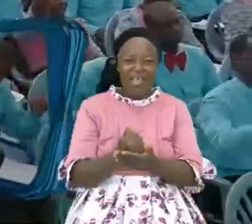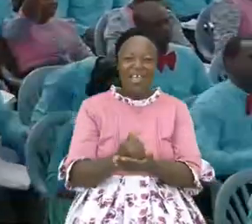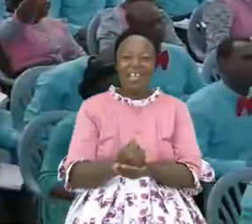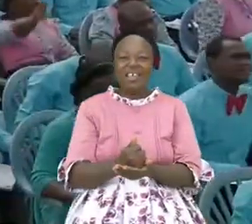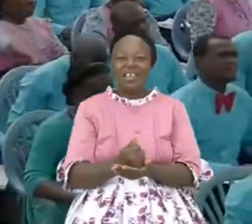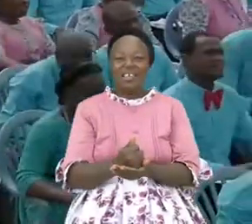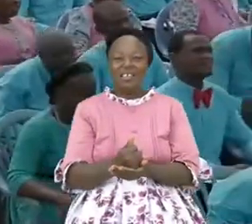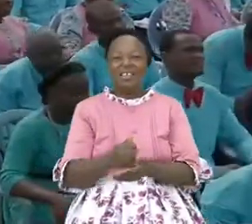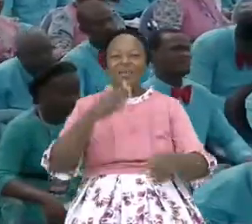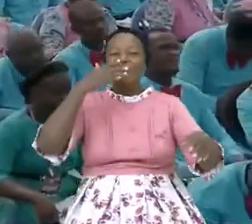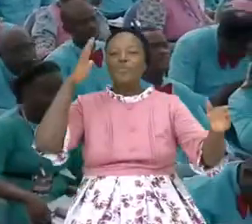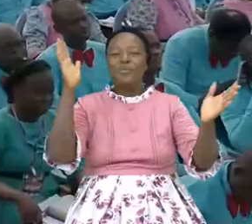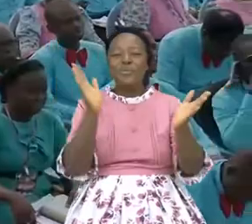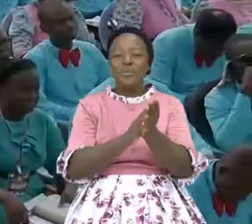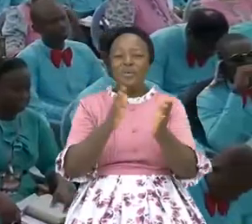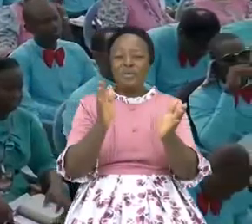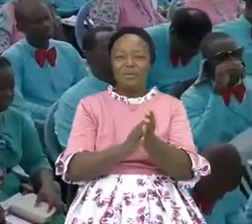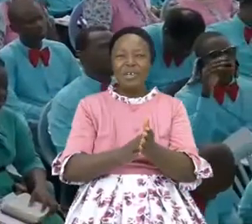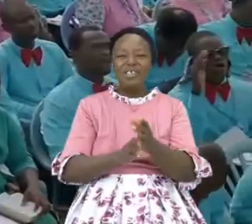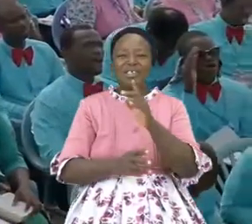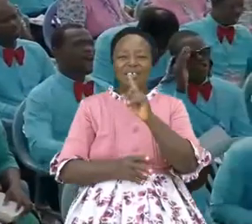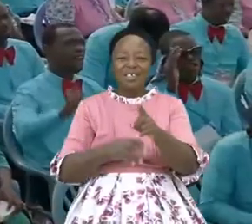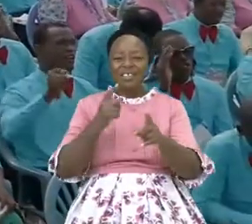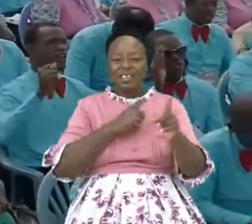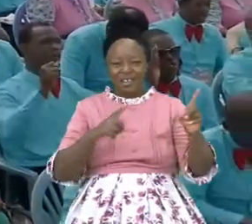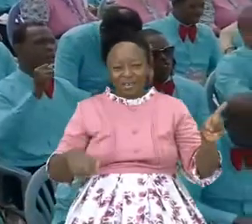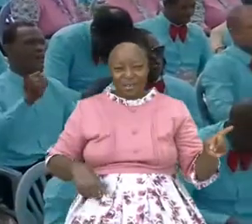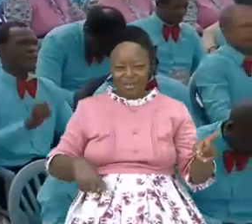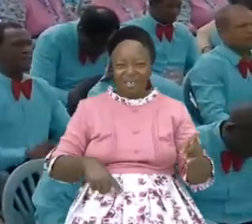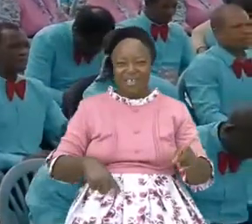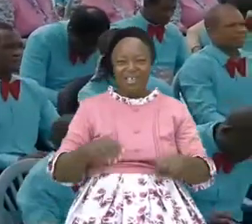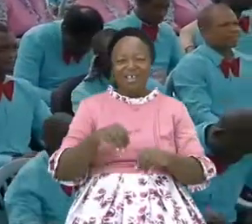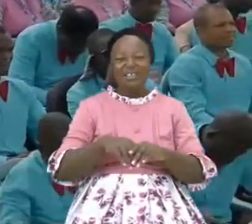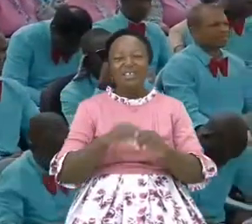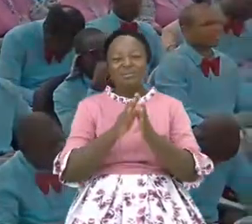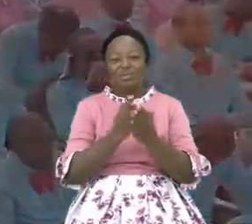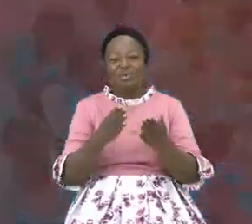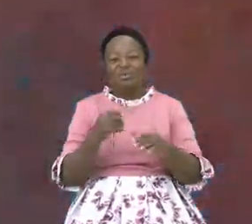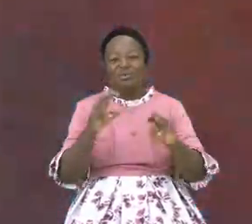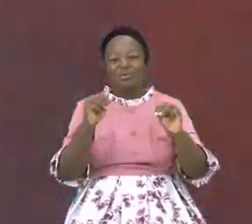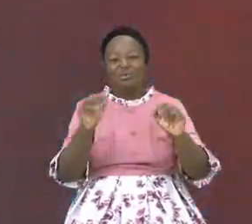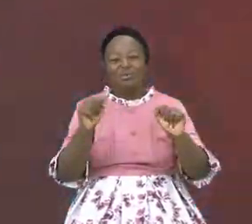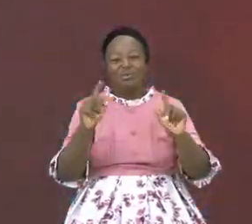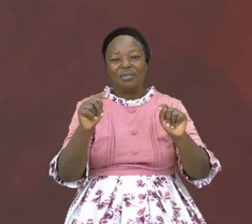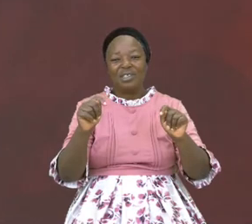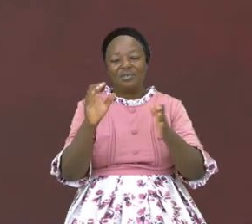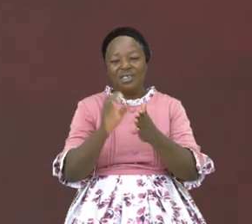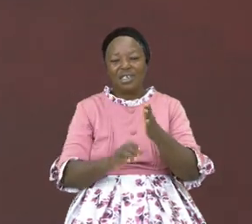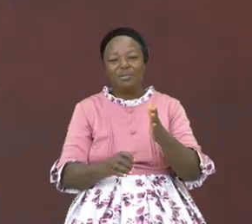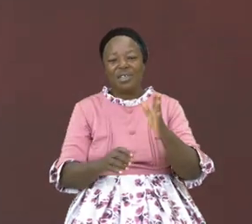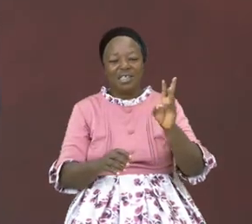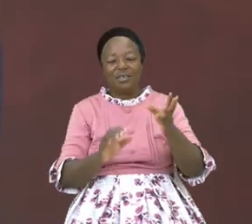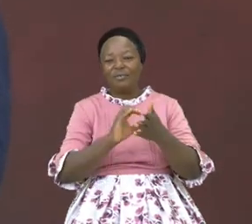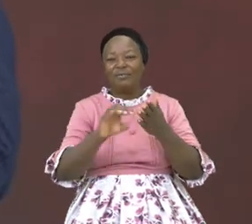amen. Praise ye the Lord. We're looking at Matthew chapter 6, and we're looking at verse